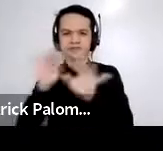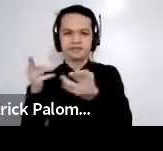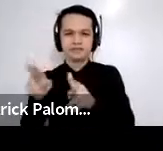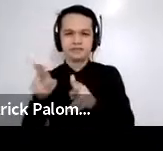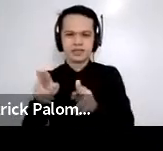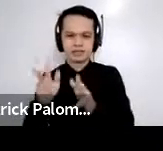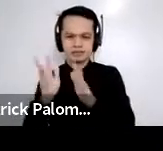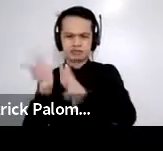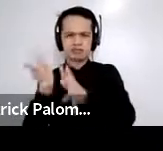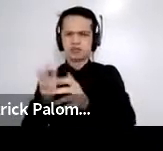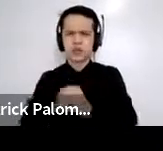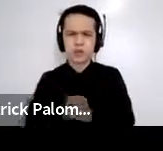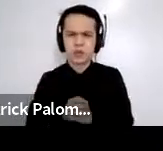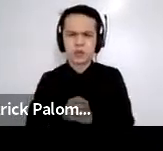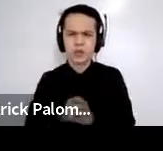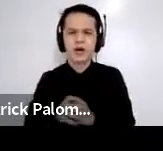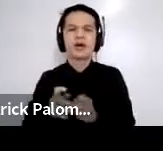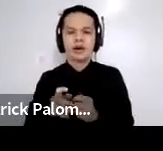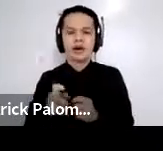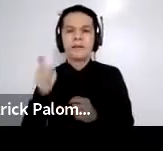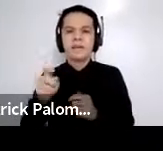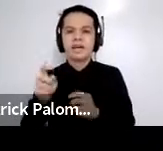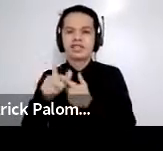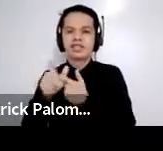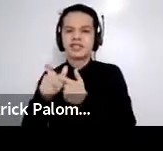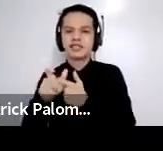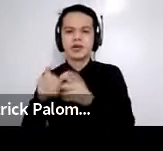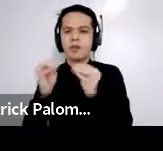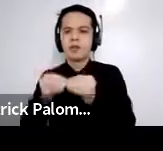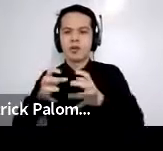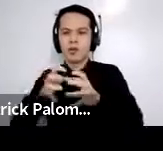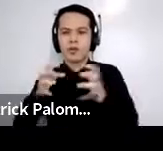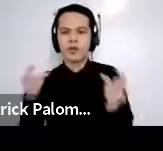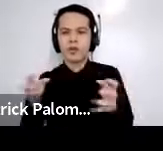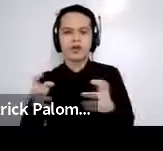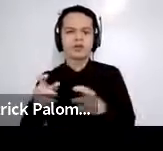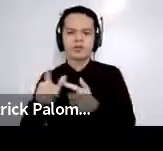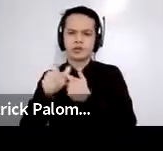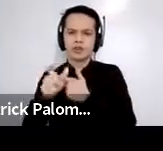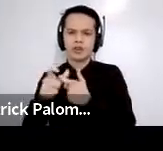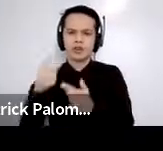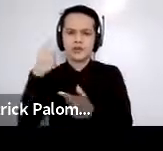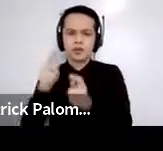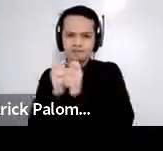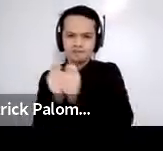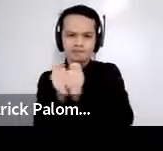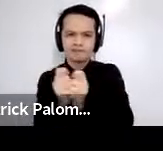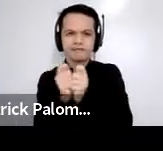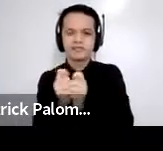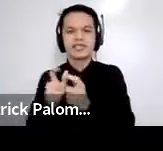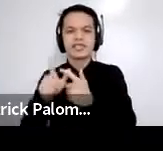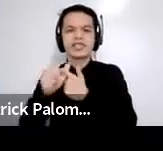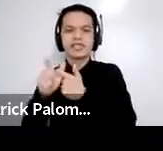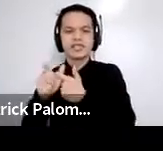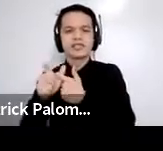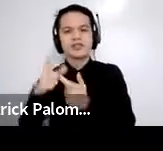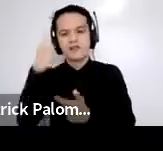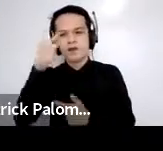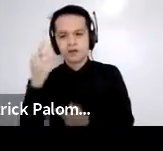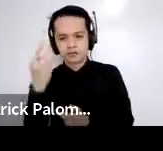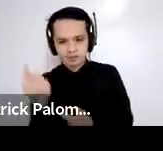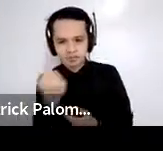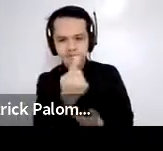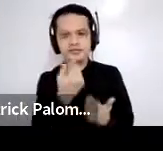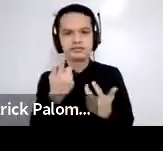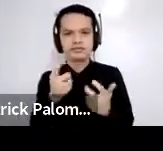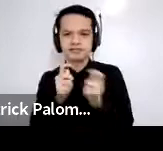for something even bigger. Let's race together. Let's race for each other. This is the most